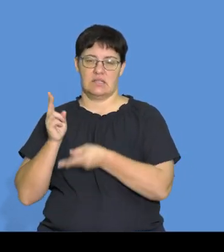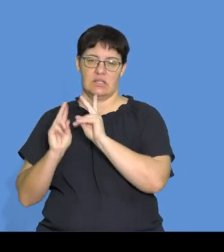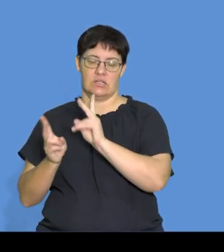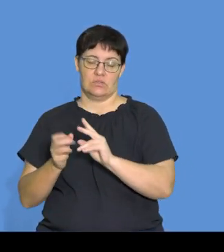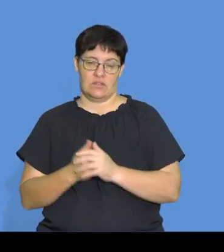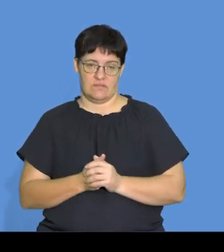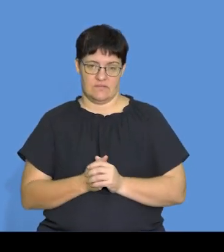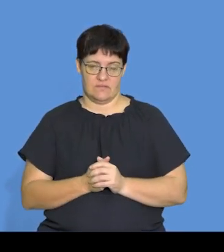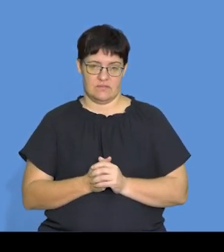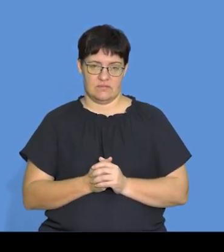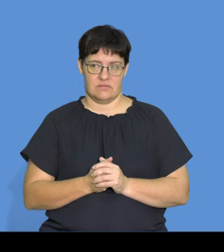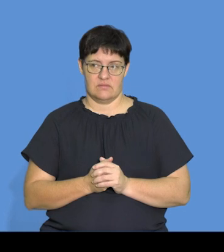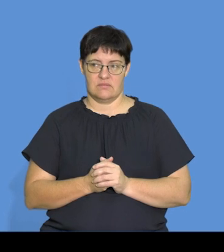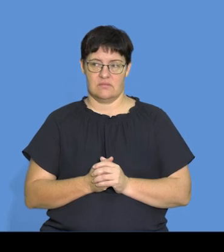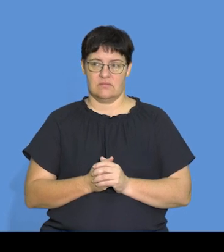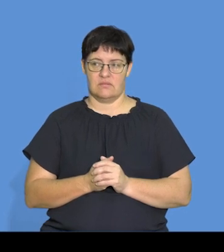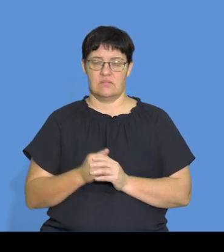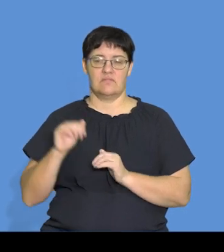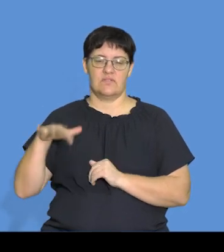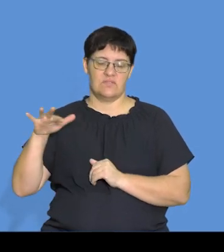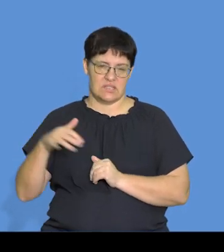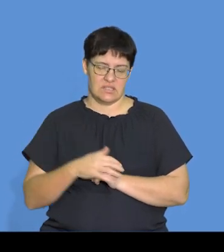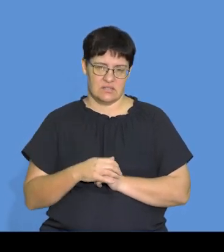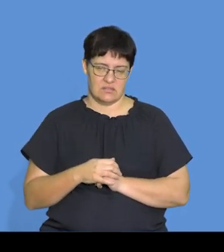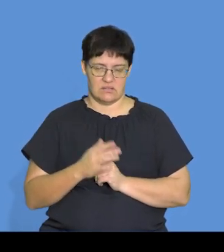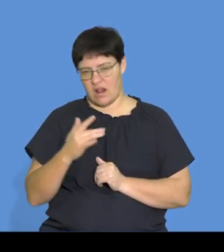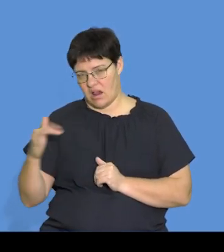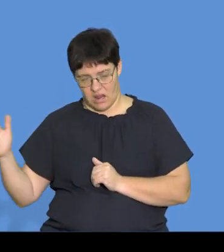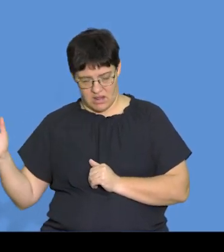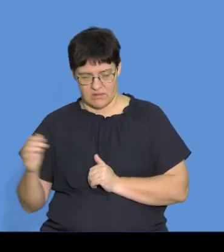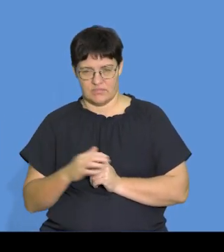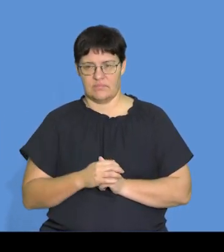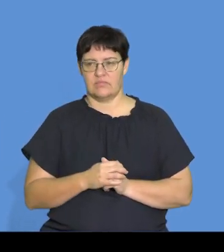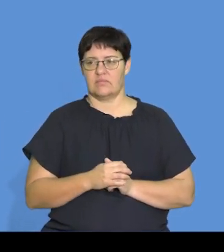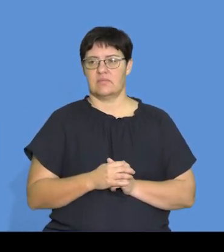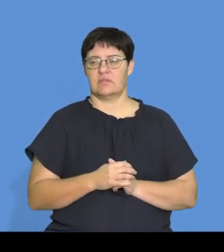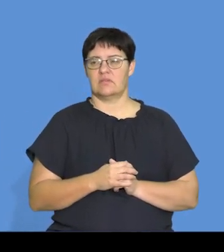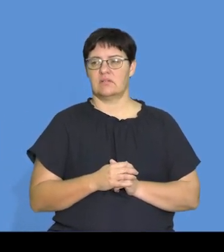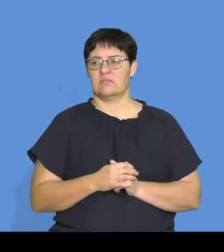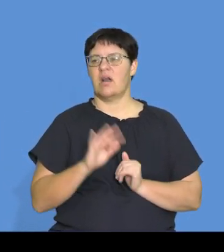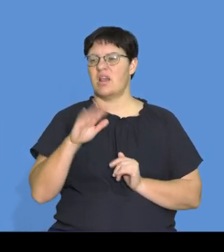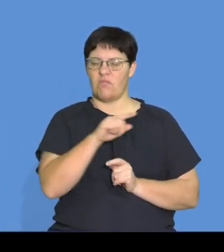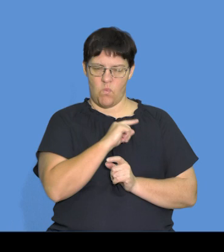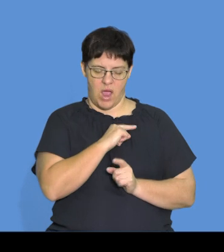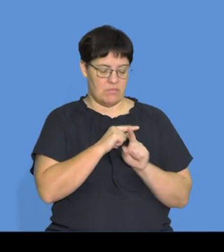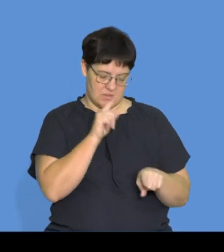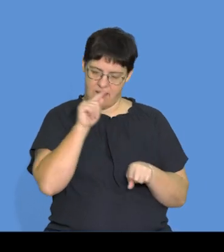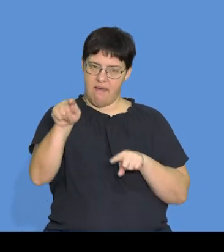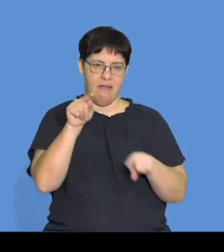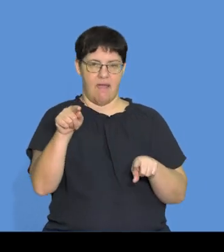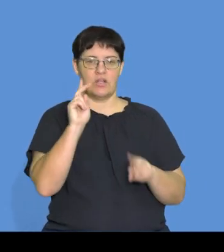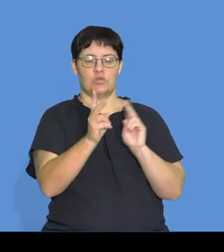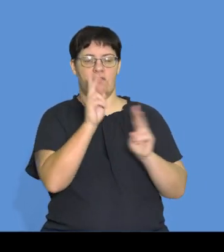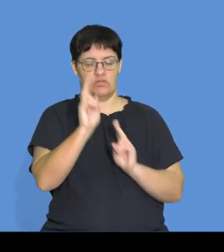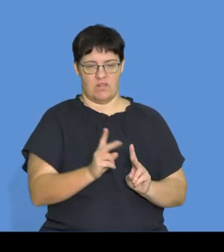9, 12, 15 continuously. I'm leaving it there because already I can see there's a 12